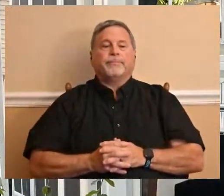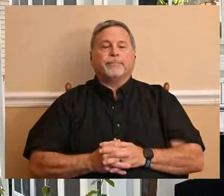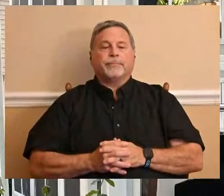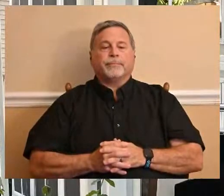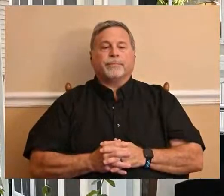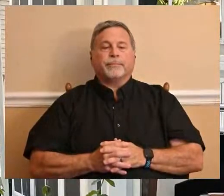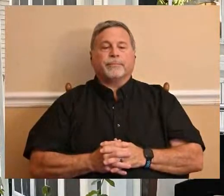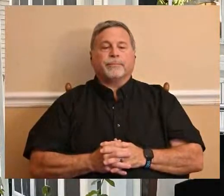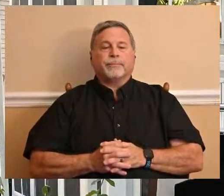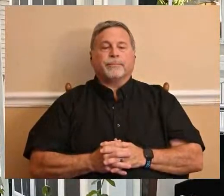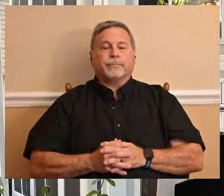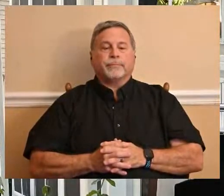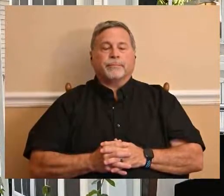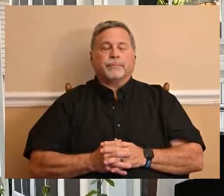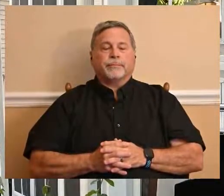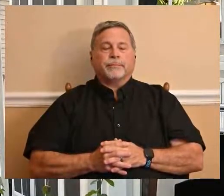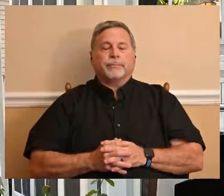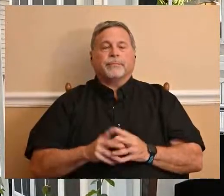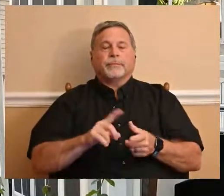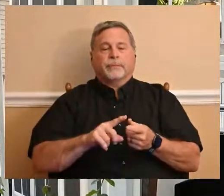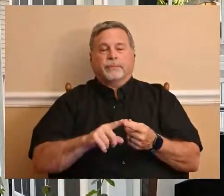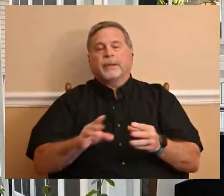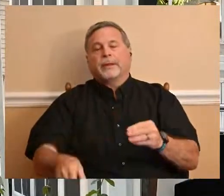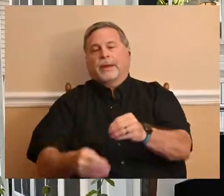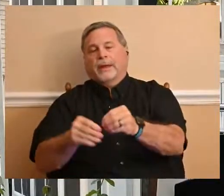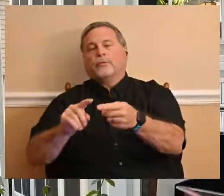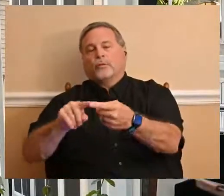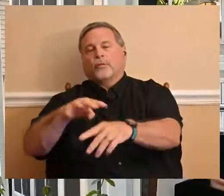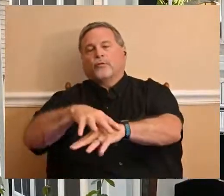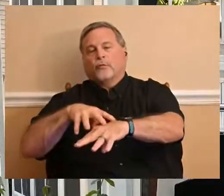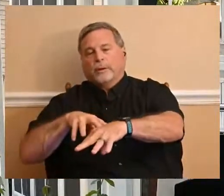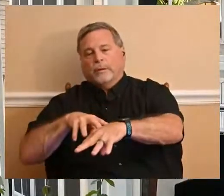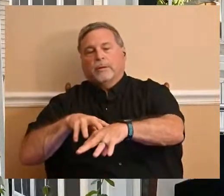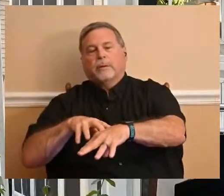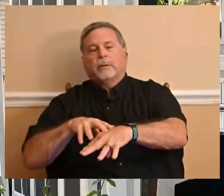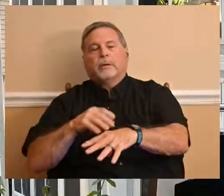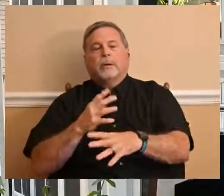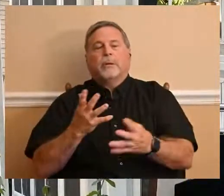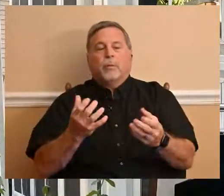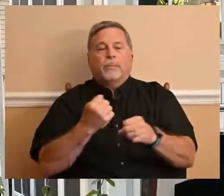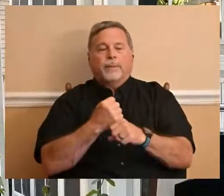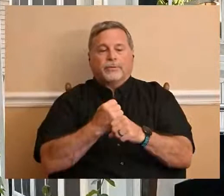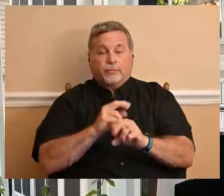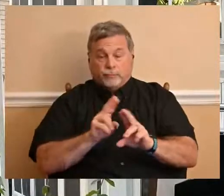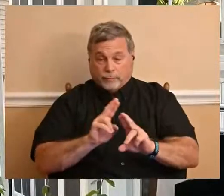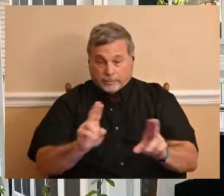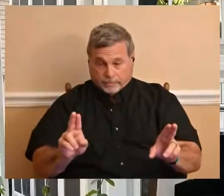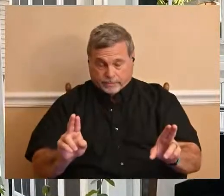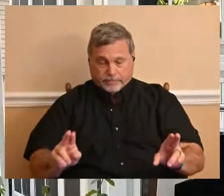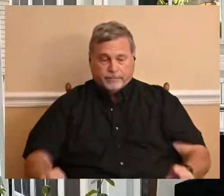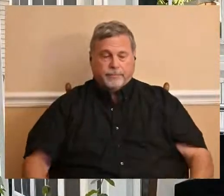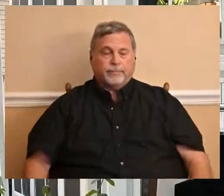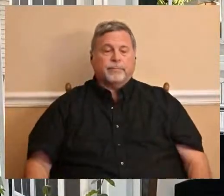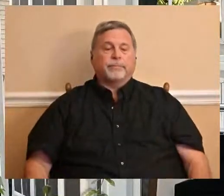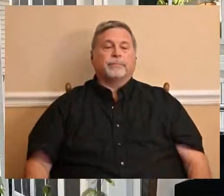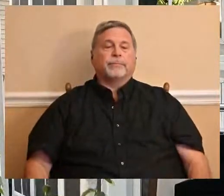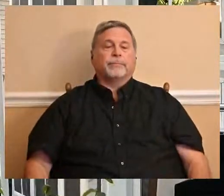I'm going to put this on a pan on the grill in a few minutes. So want to make sure that it's ready to go.